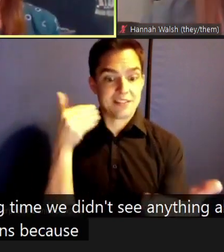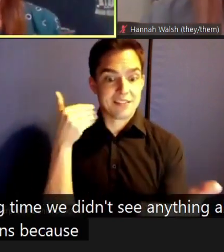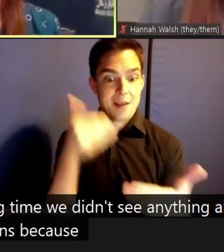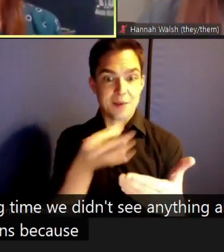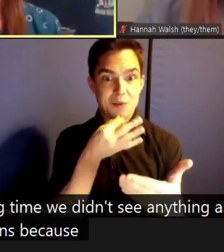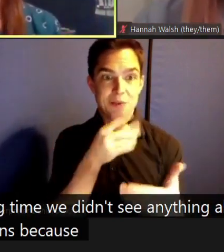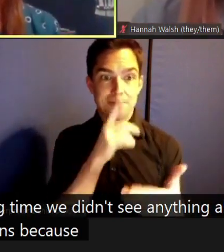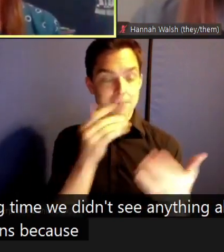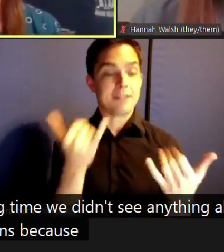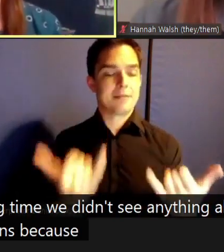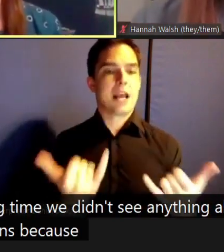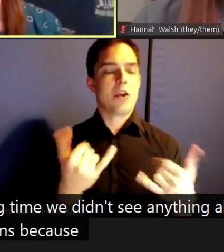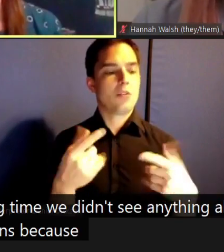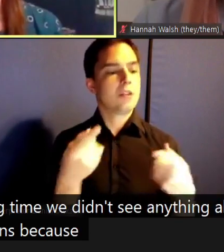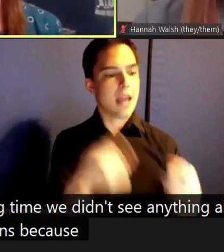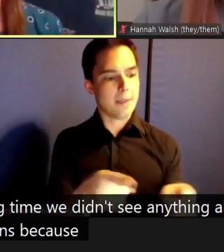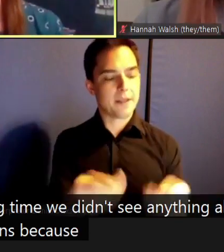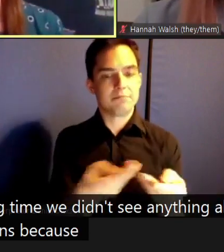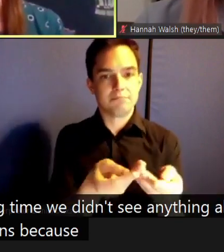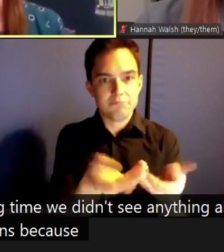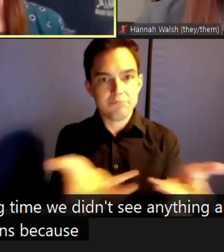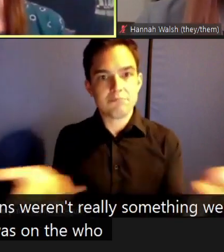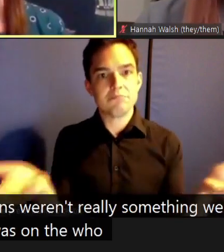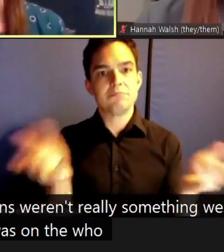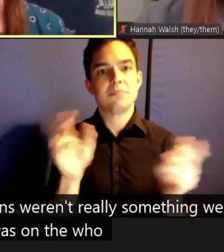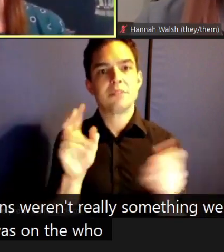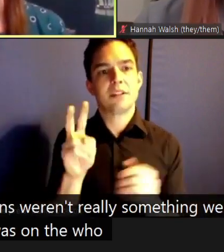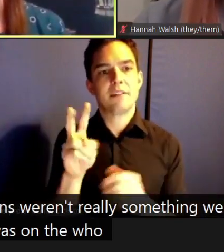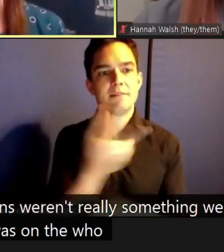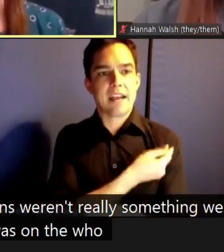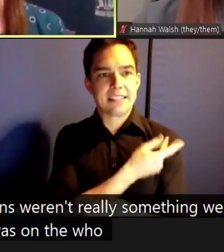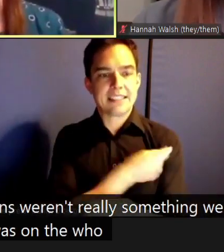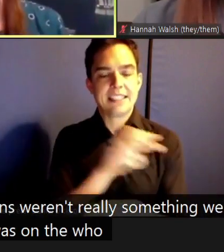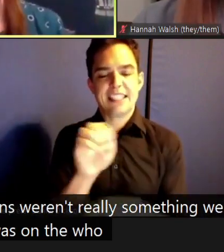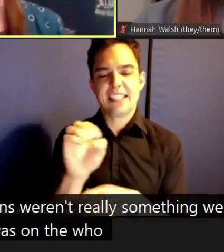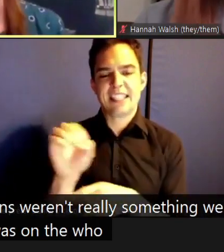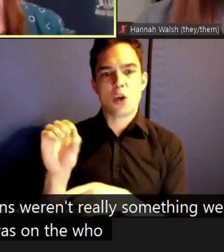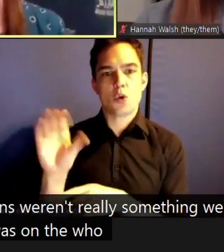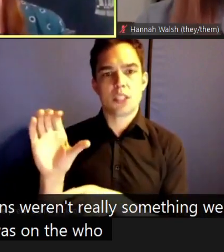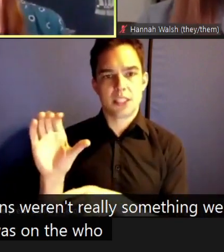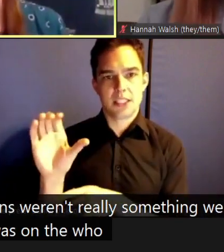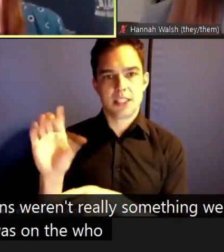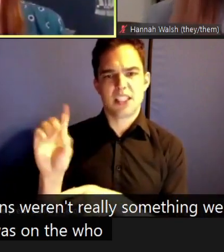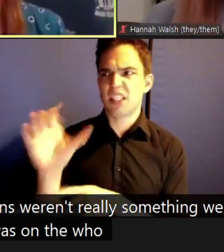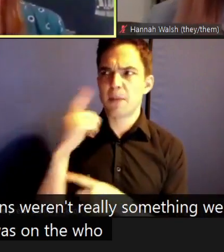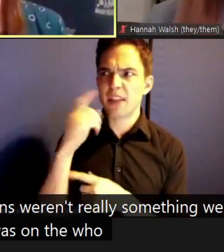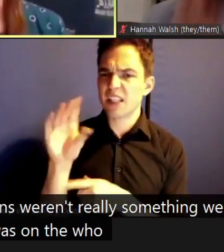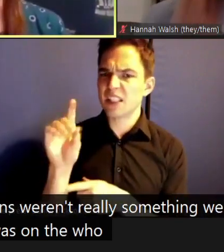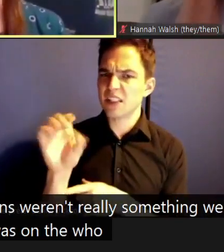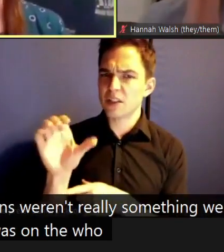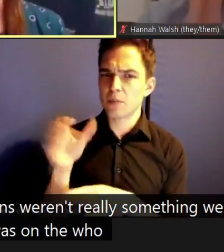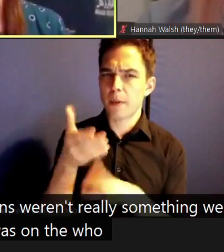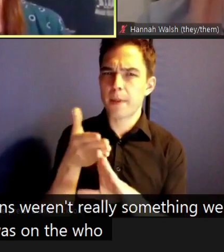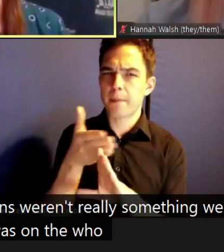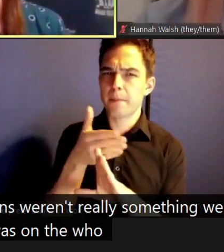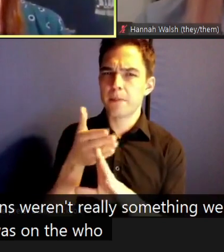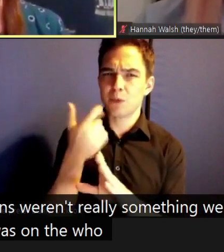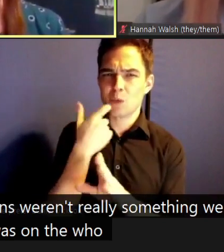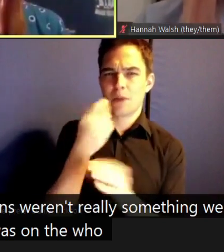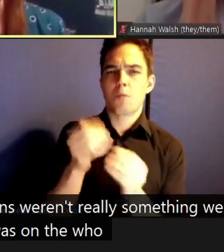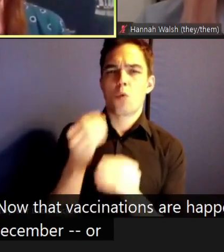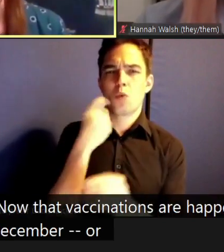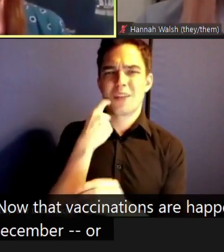Now that vaccinations are happening, the EEOC back in December did, or maybe it was even more recently than that, they did update